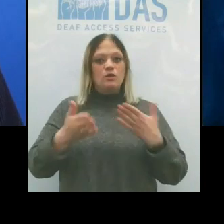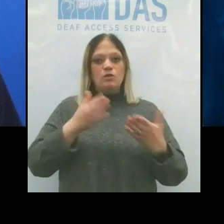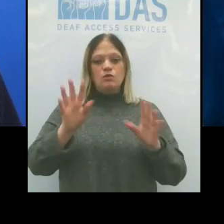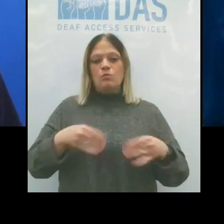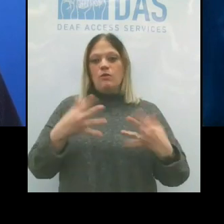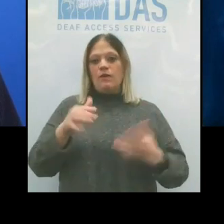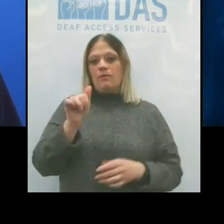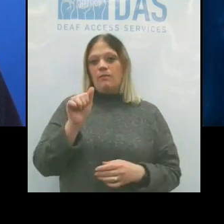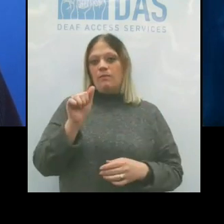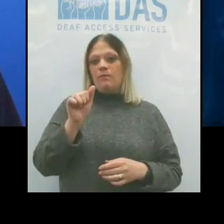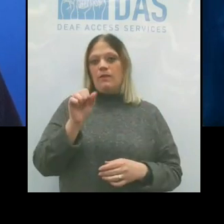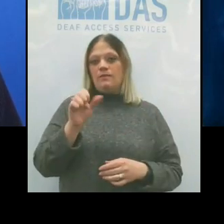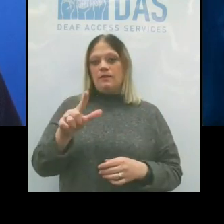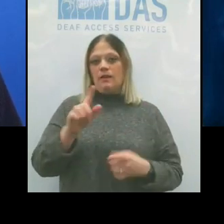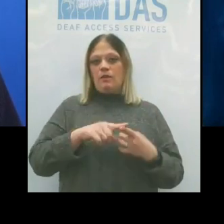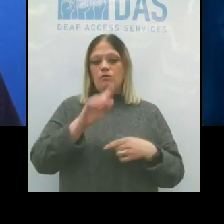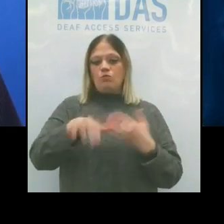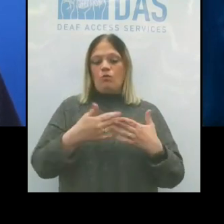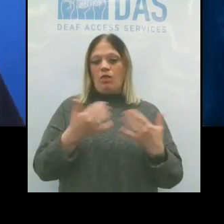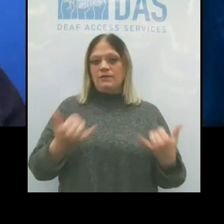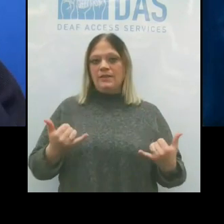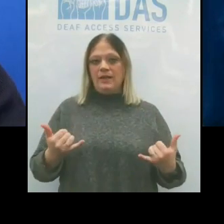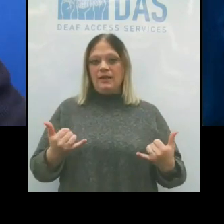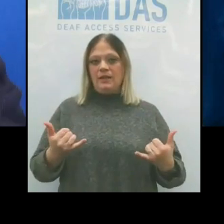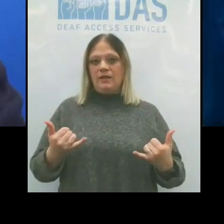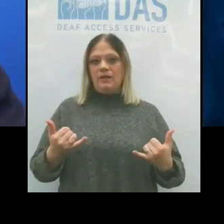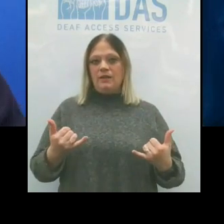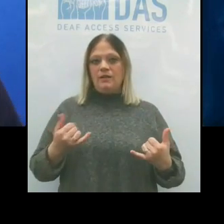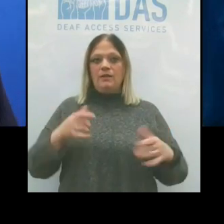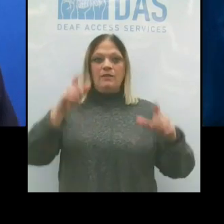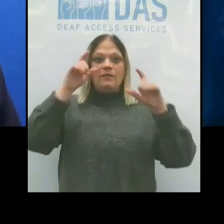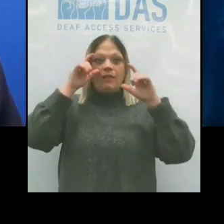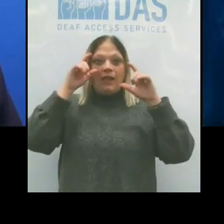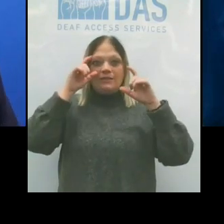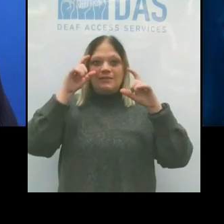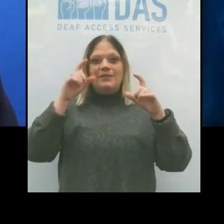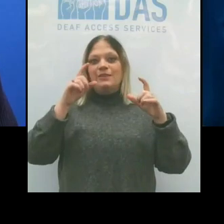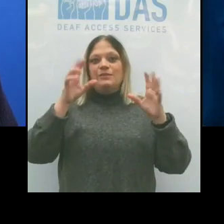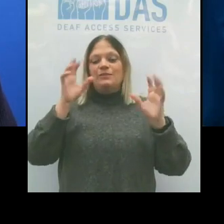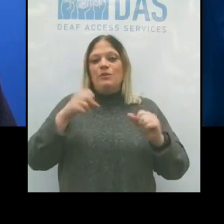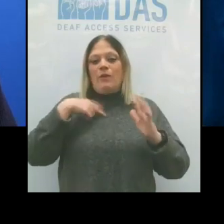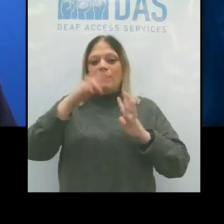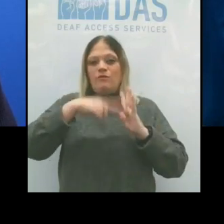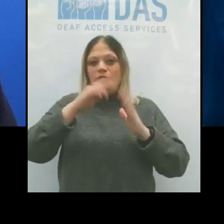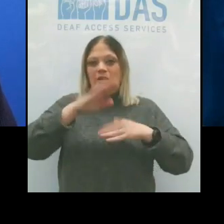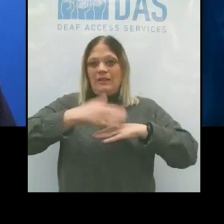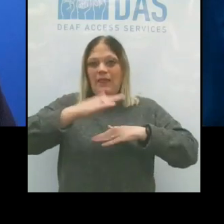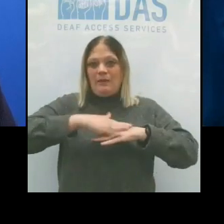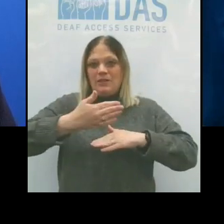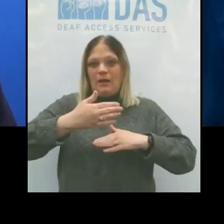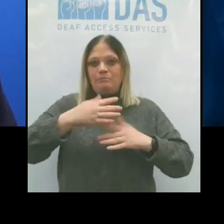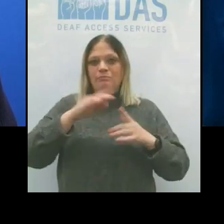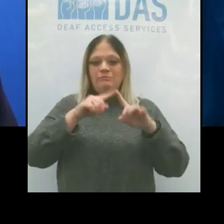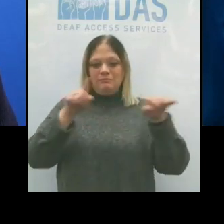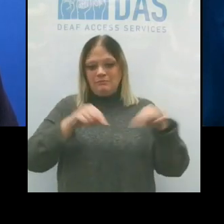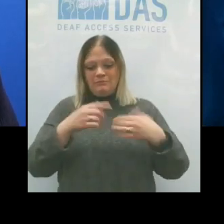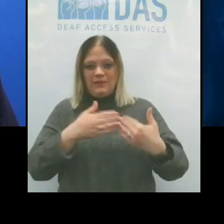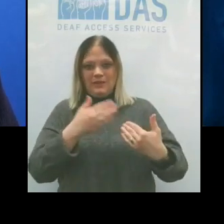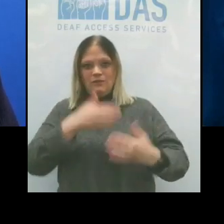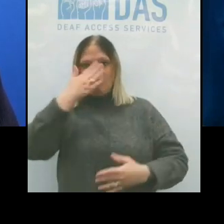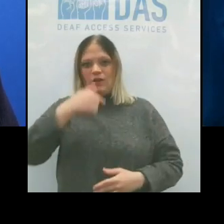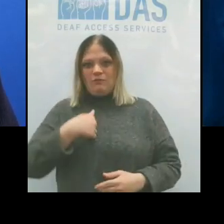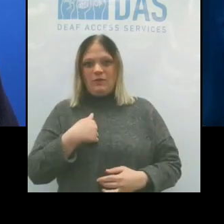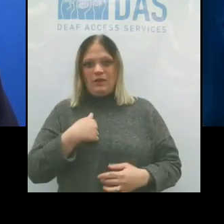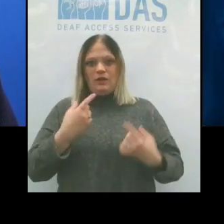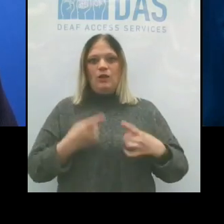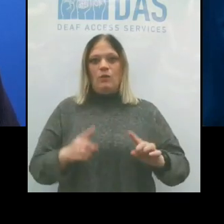providing the American Sign Language to you all today. Wearing the glasses so I can read what's on the laptop screen a lot easier that's in front of me